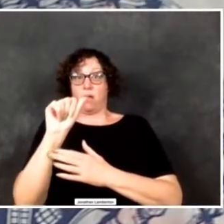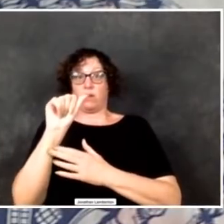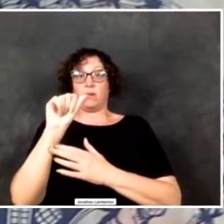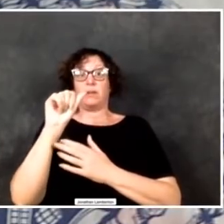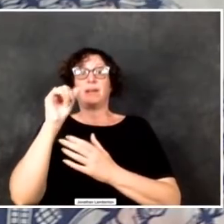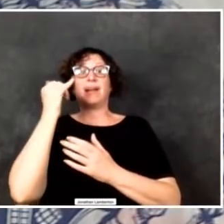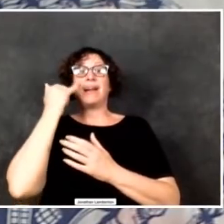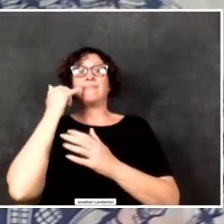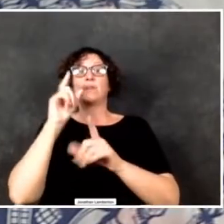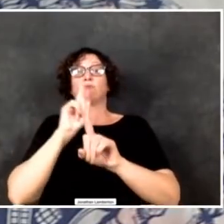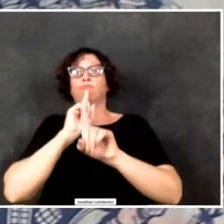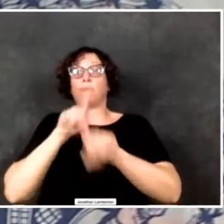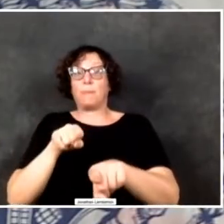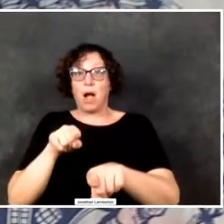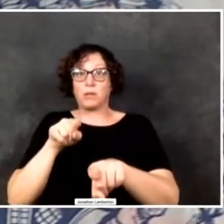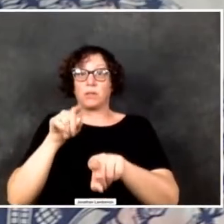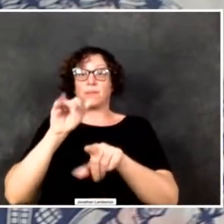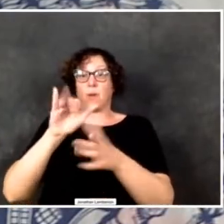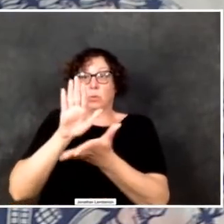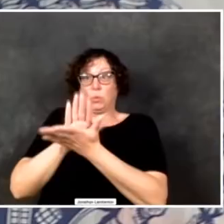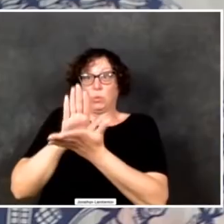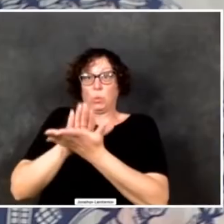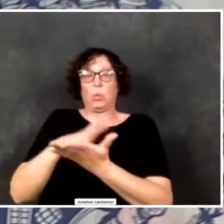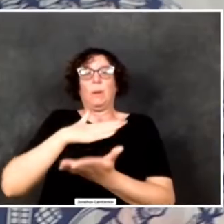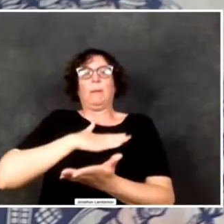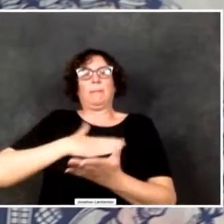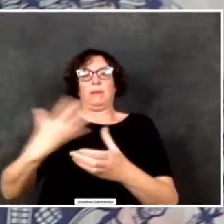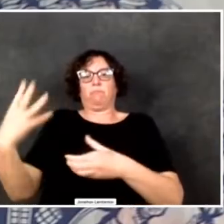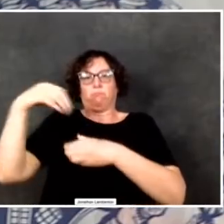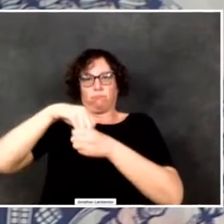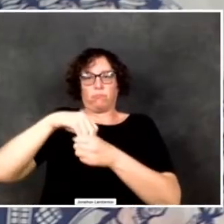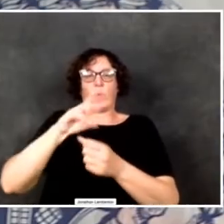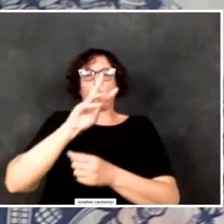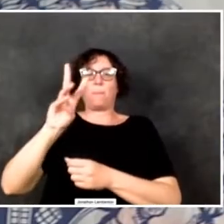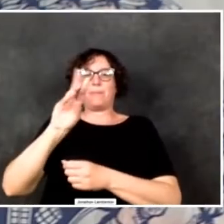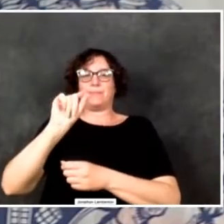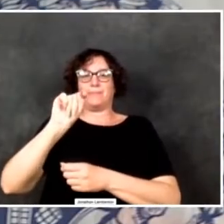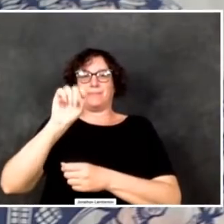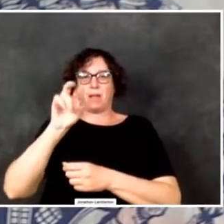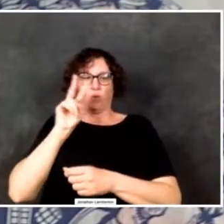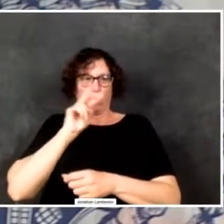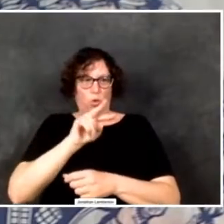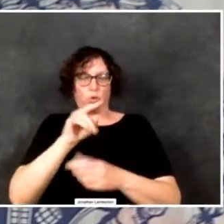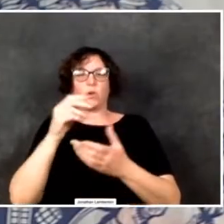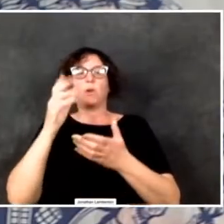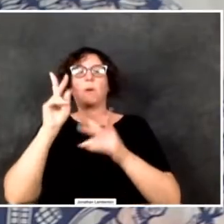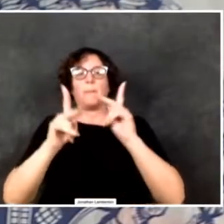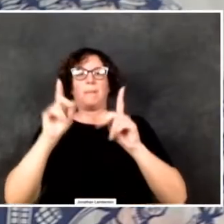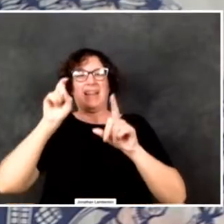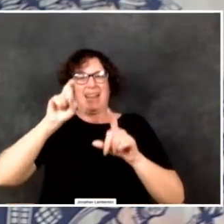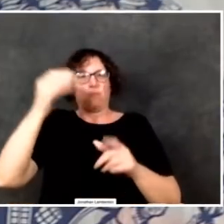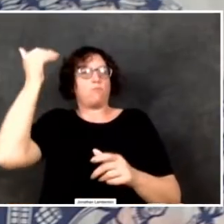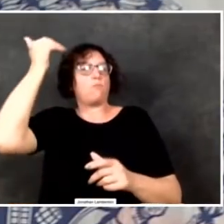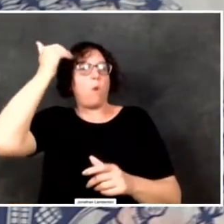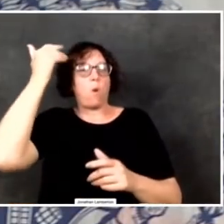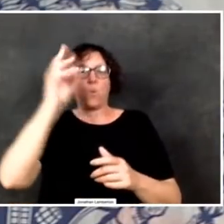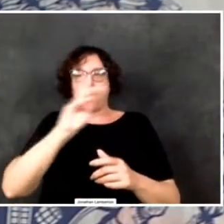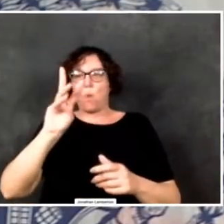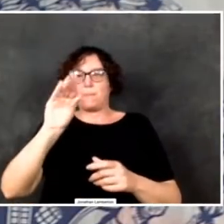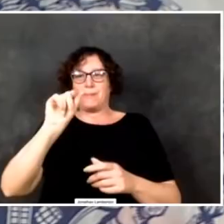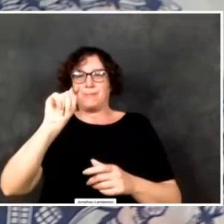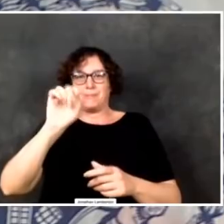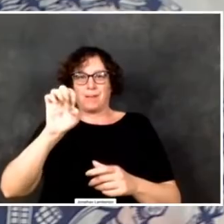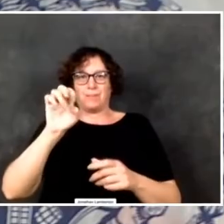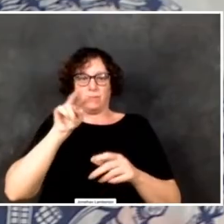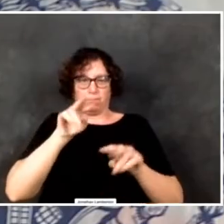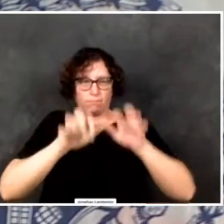very, very rapidly. And we have obviously a good sense of kids who need them, but we don't have a perfect sense. We need parents